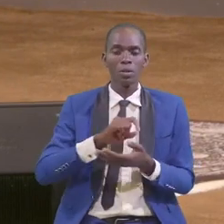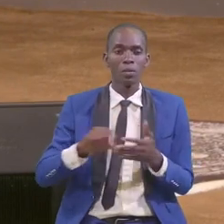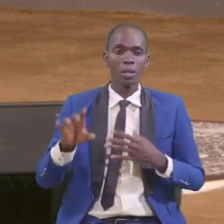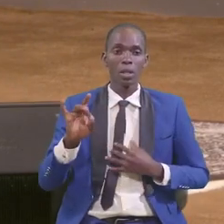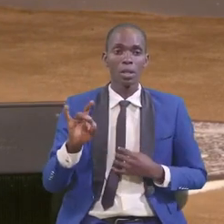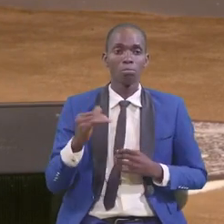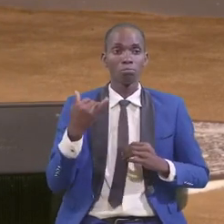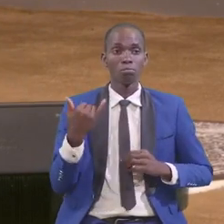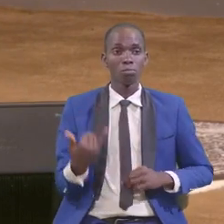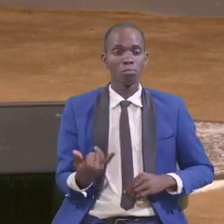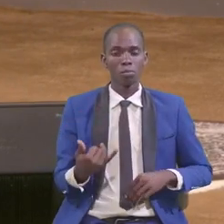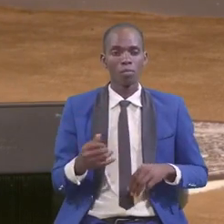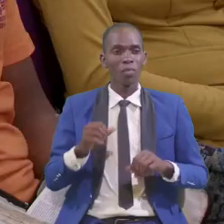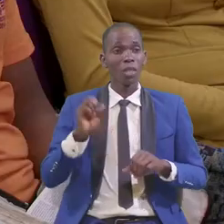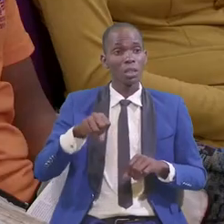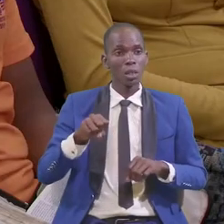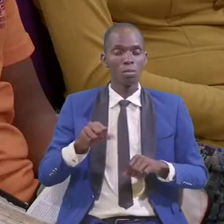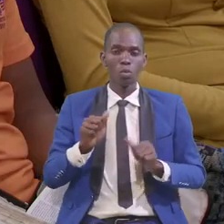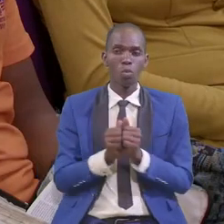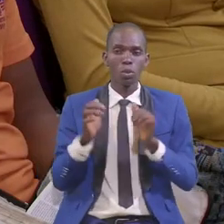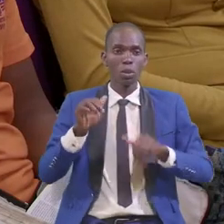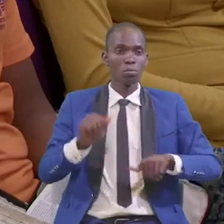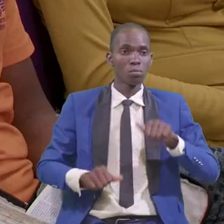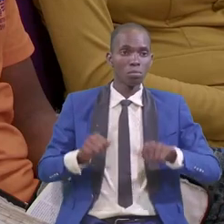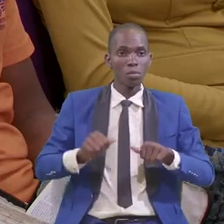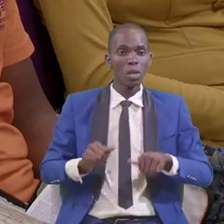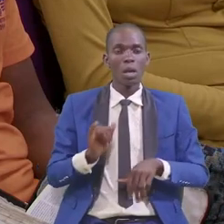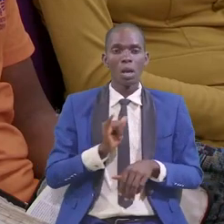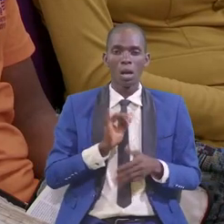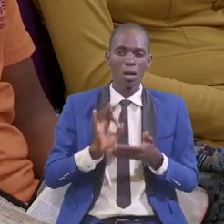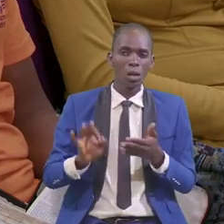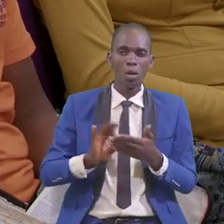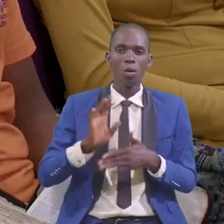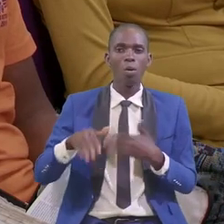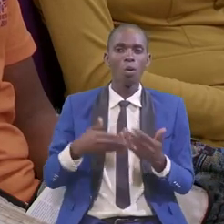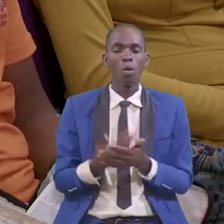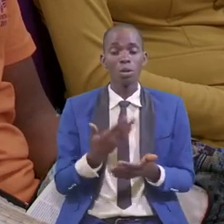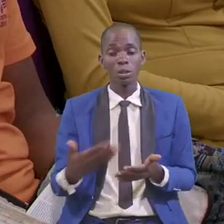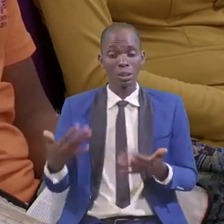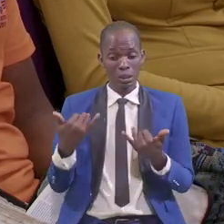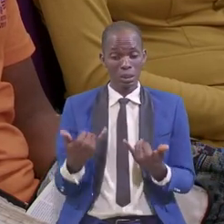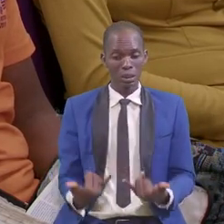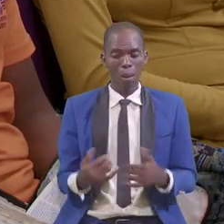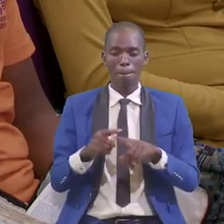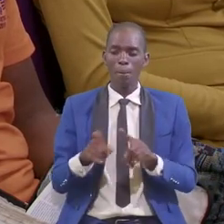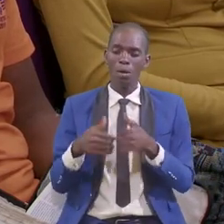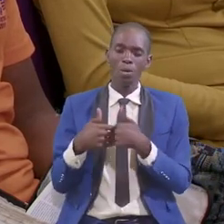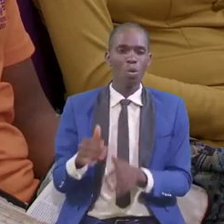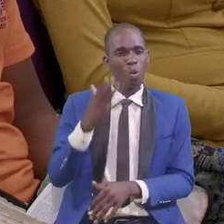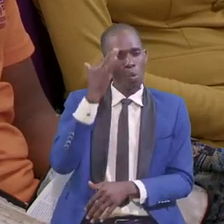yea, doubtless, and I count all things but loss. Why? For